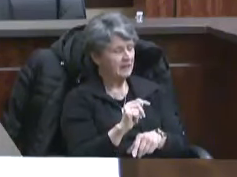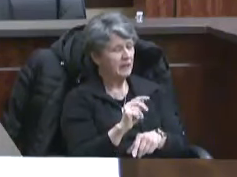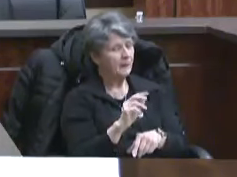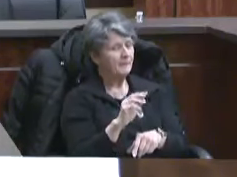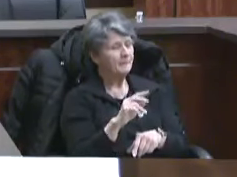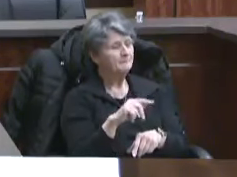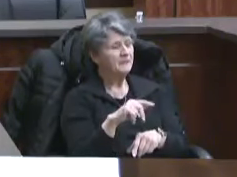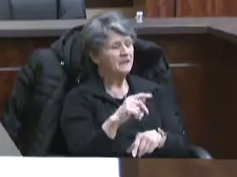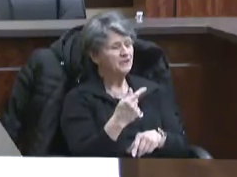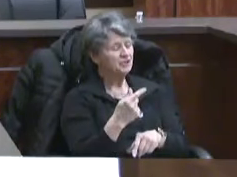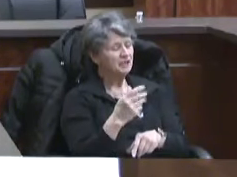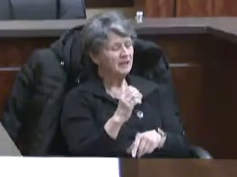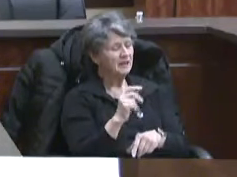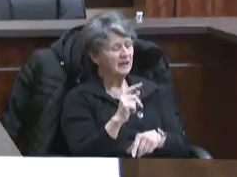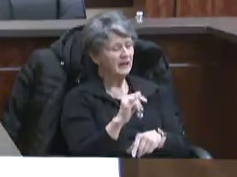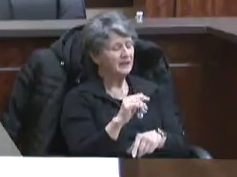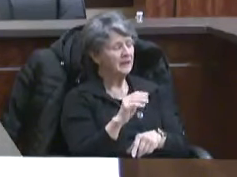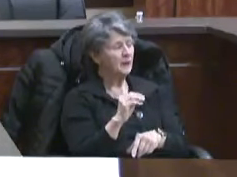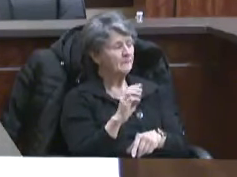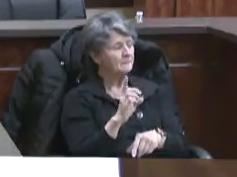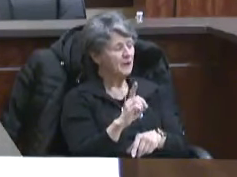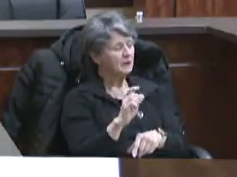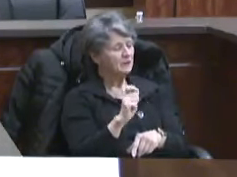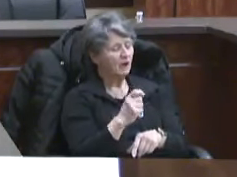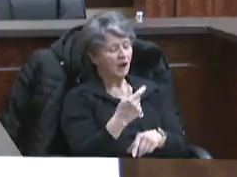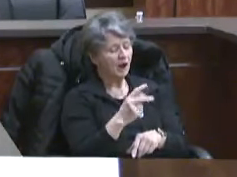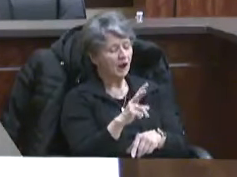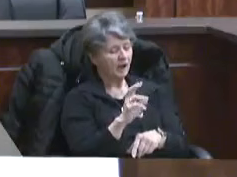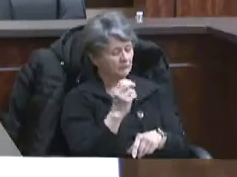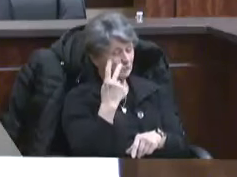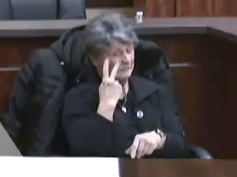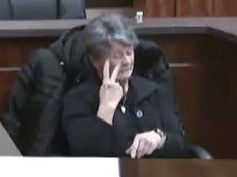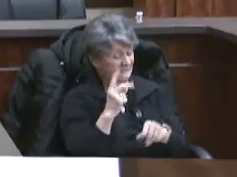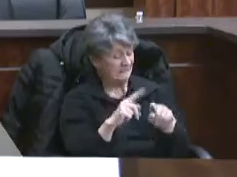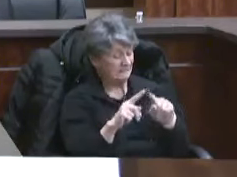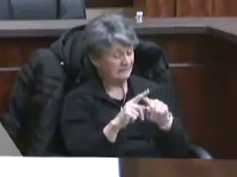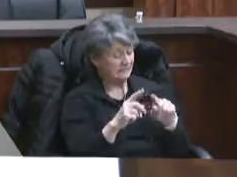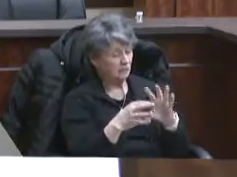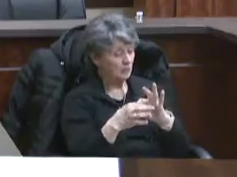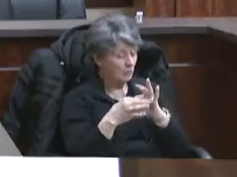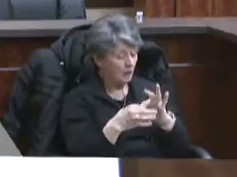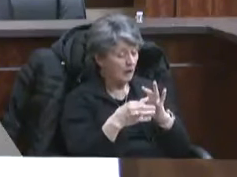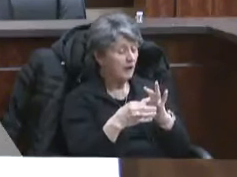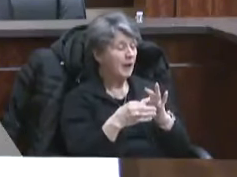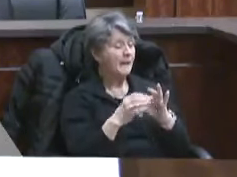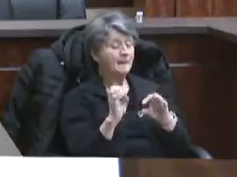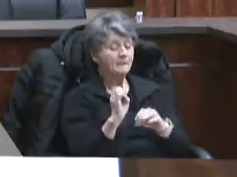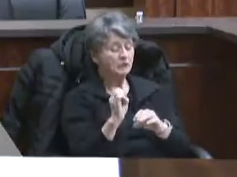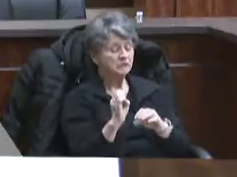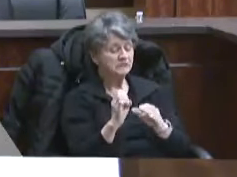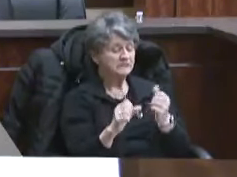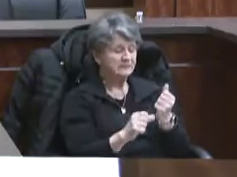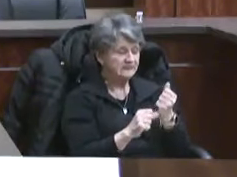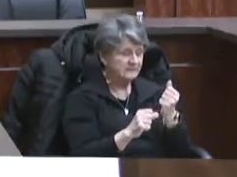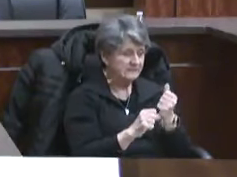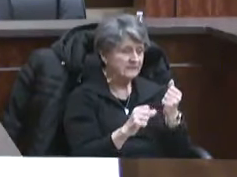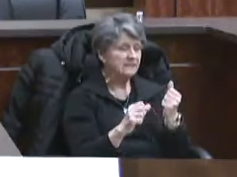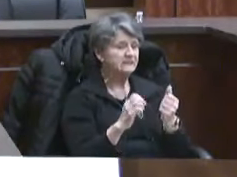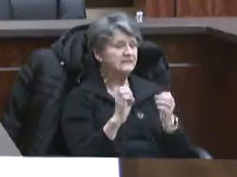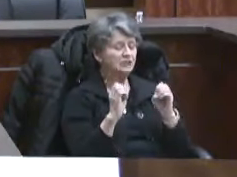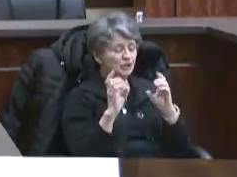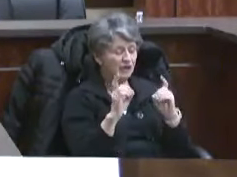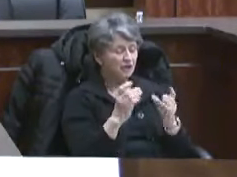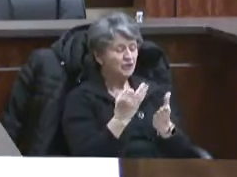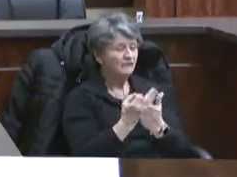PrinceGeorgeCountyMaryland.gov, the website, you can see the different partnerships you have with emergency assistance funds, higher education funds. Those students that